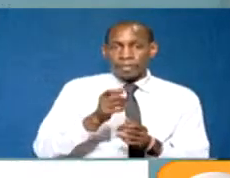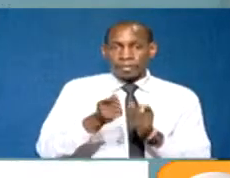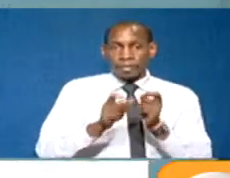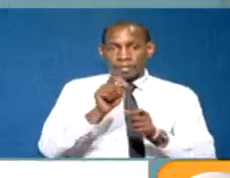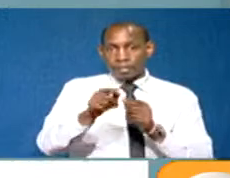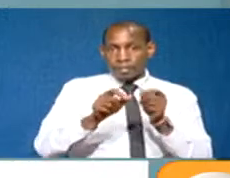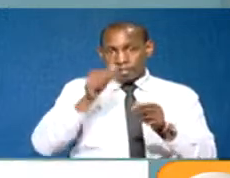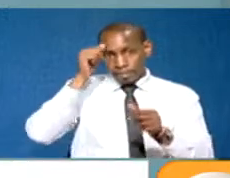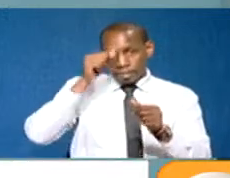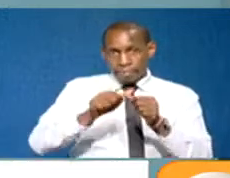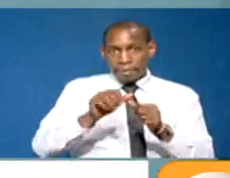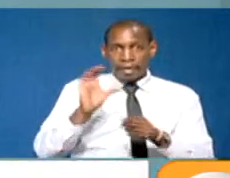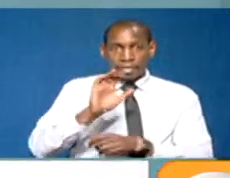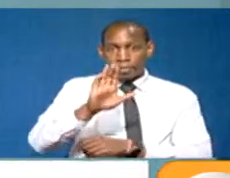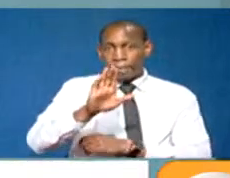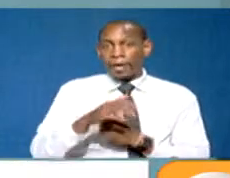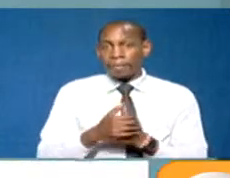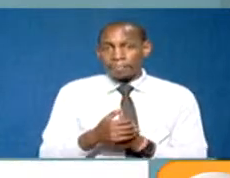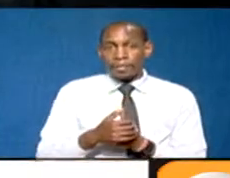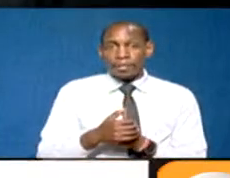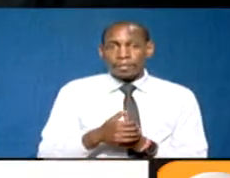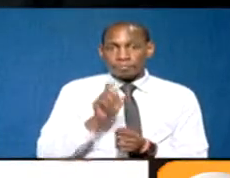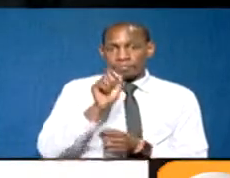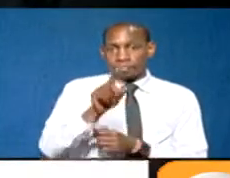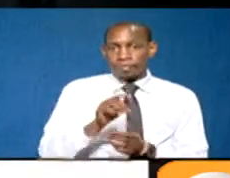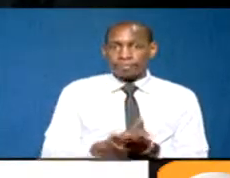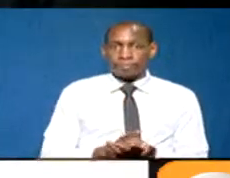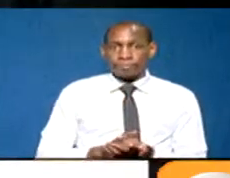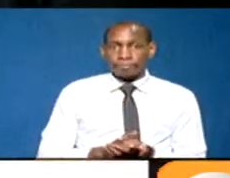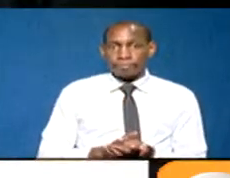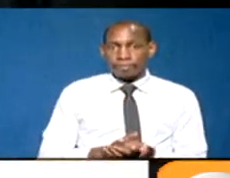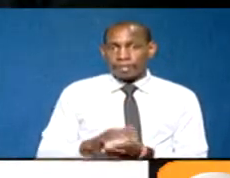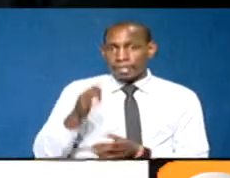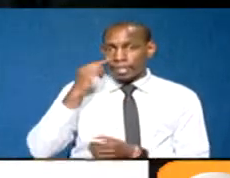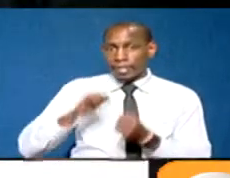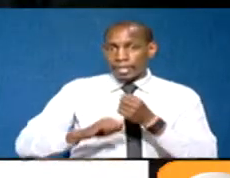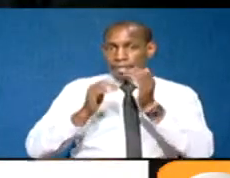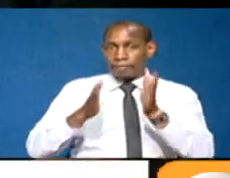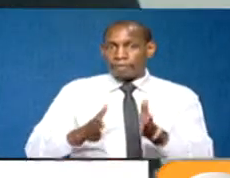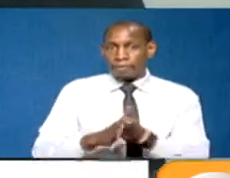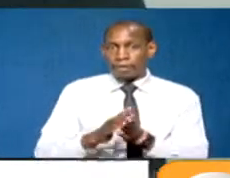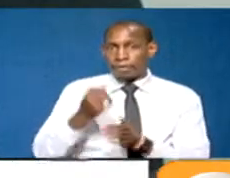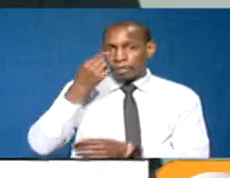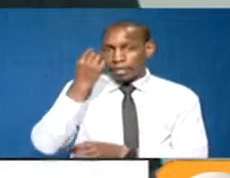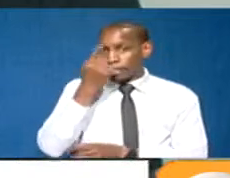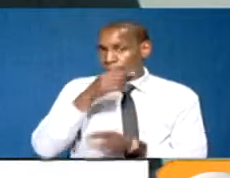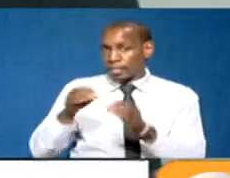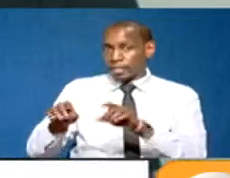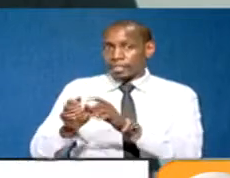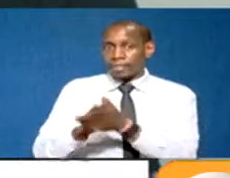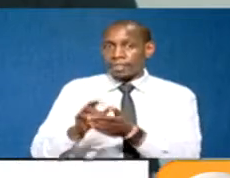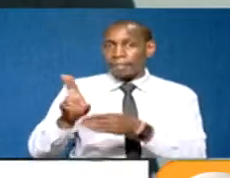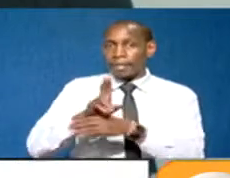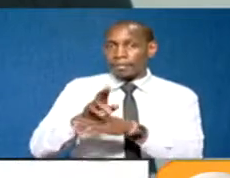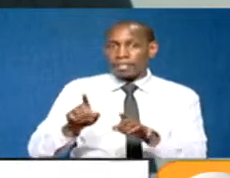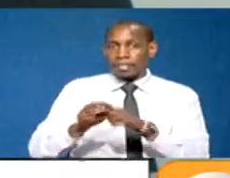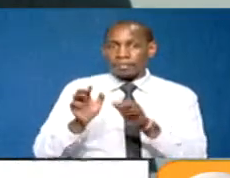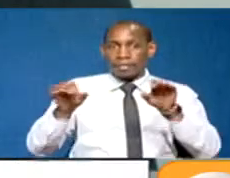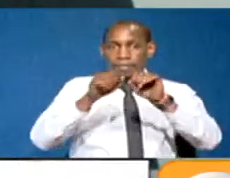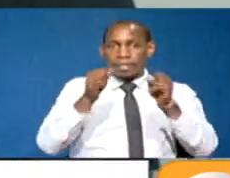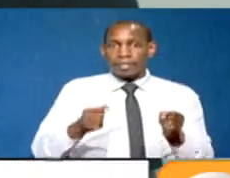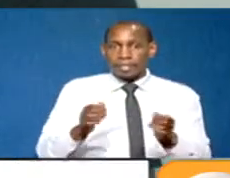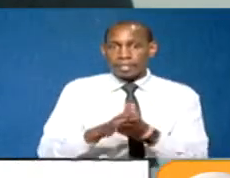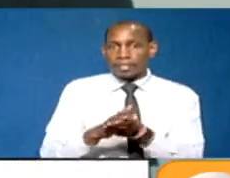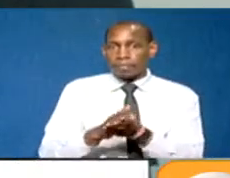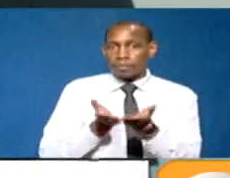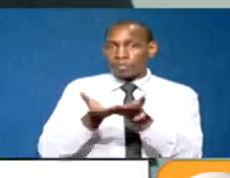reminders that your clients are going to get. George Osir is the founder of George Lashes and has been using this platform to attend